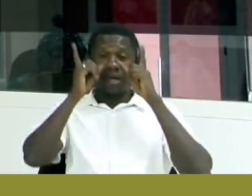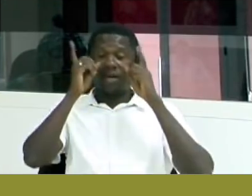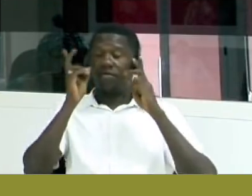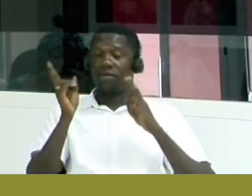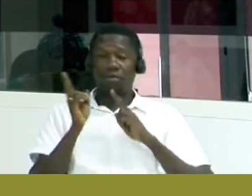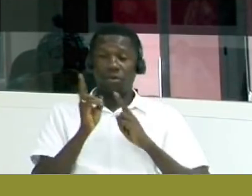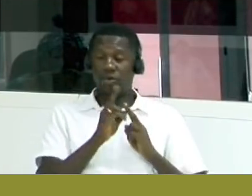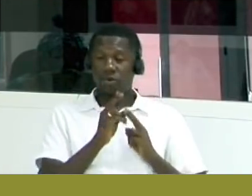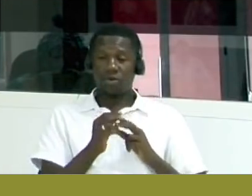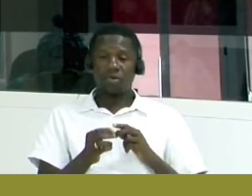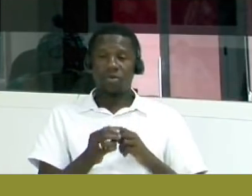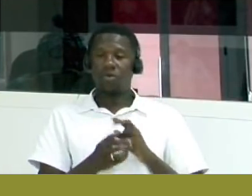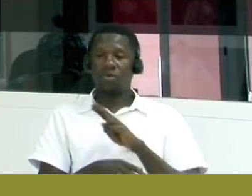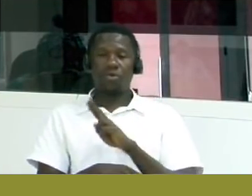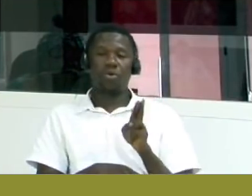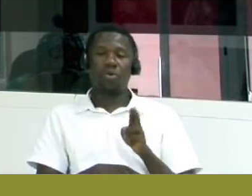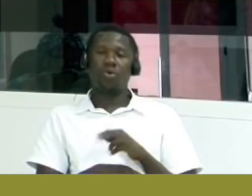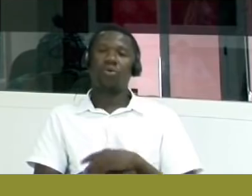Live ammunition. No.